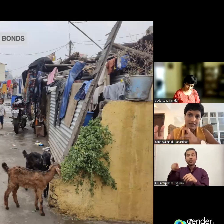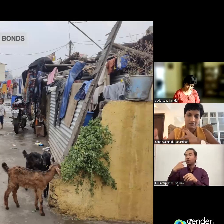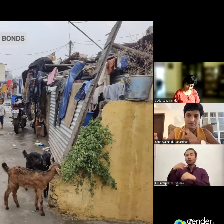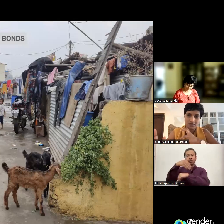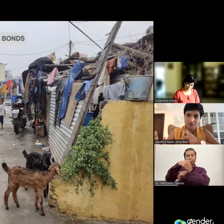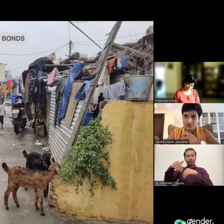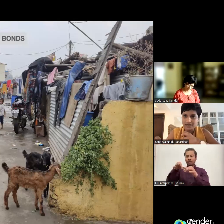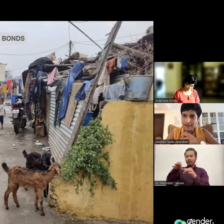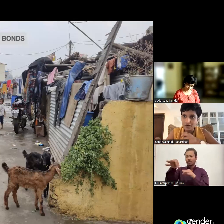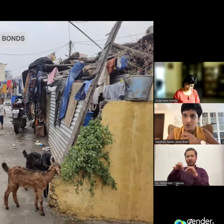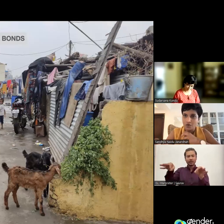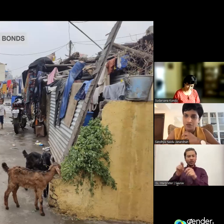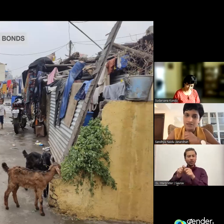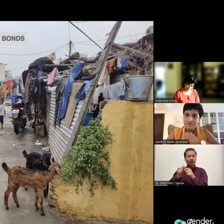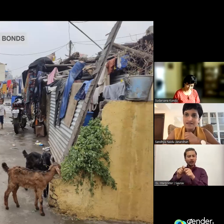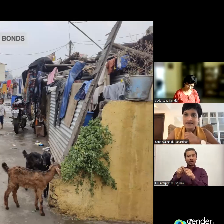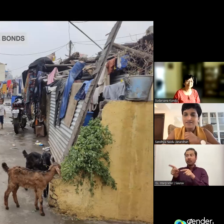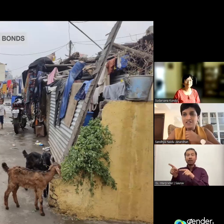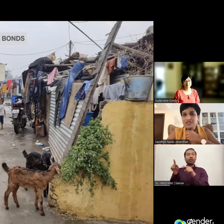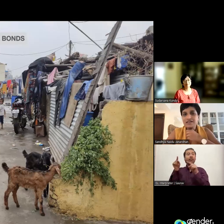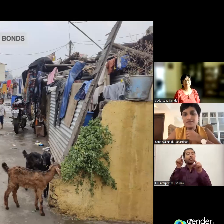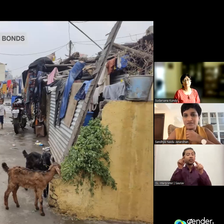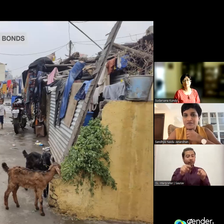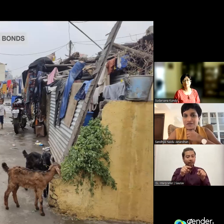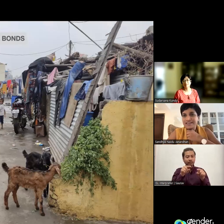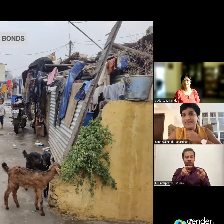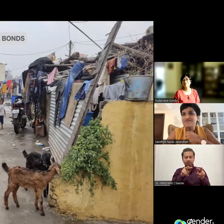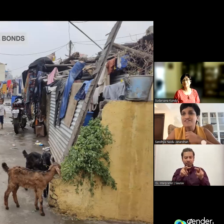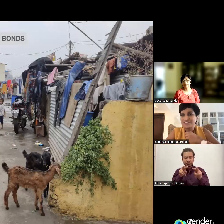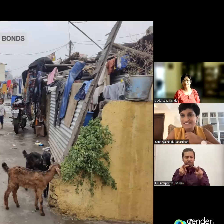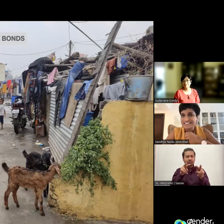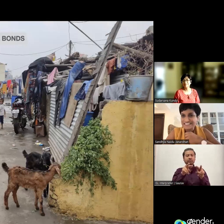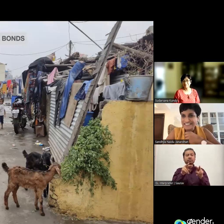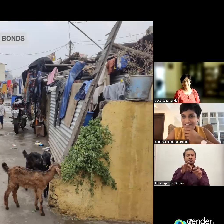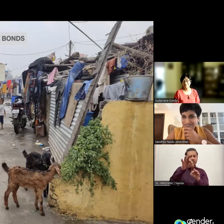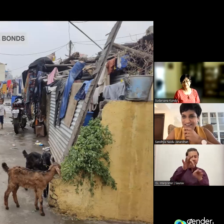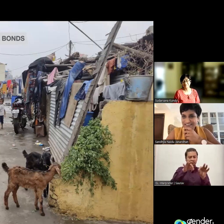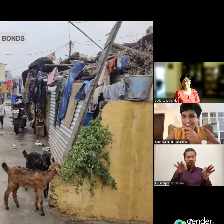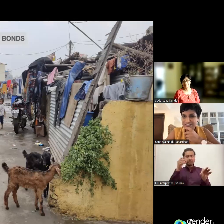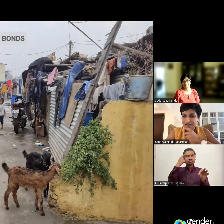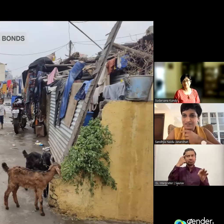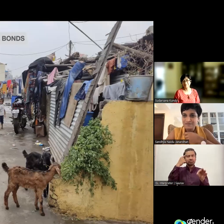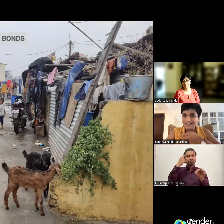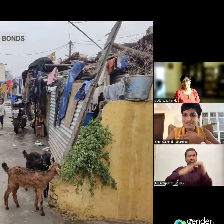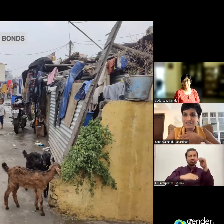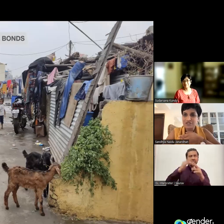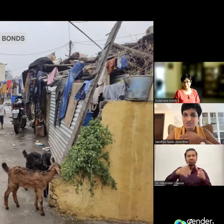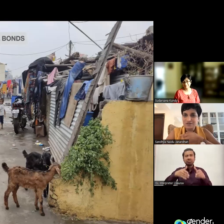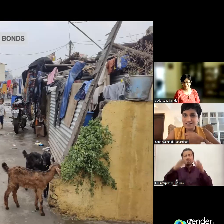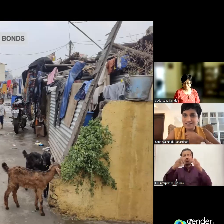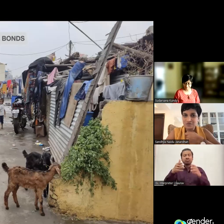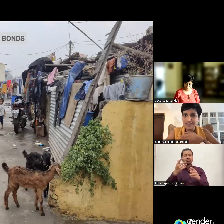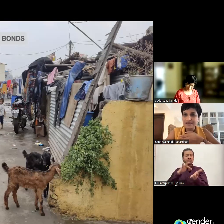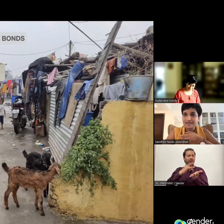them, and I'm, using air quotes, we actually end up sometimes bringing inefficiencies, right, into how the spaces are